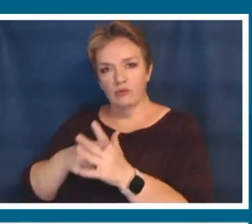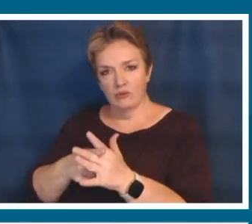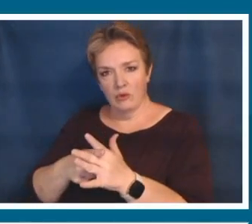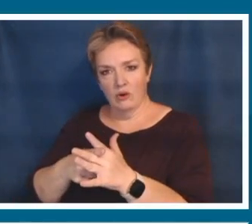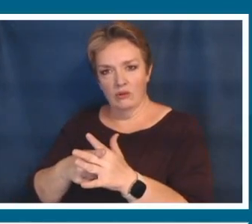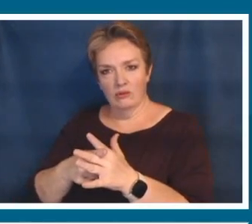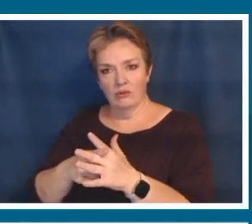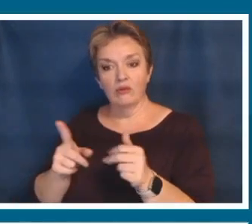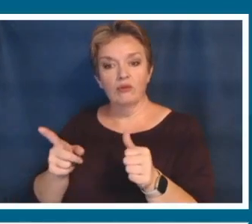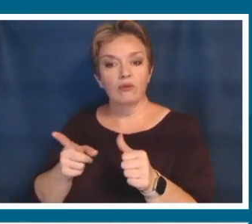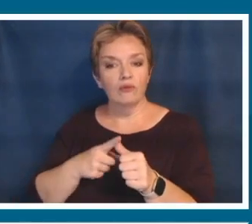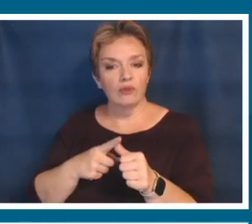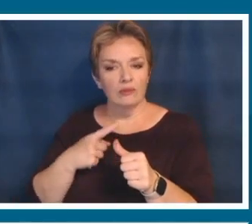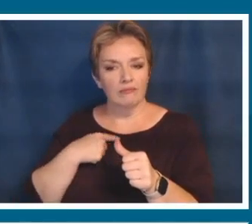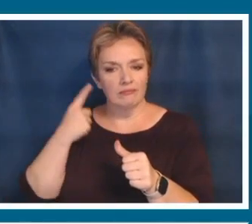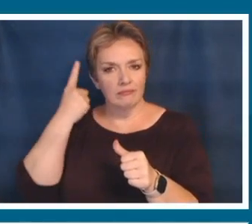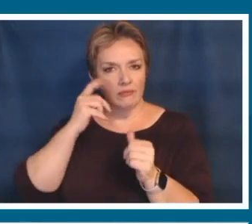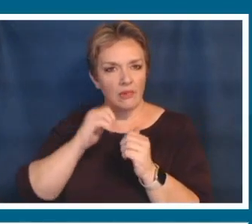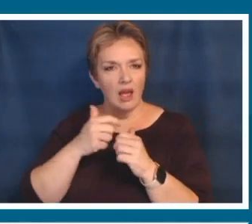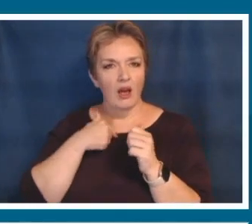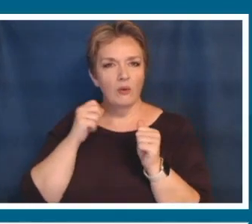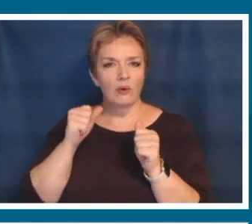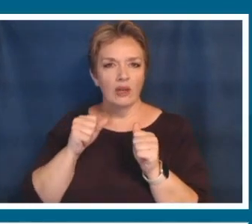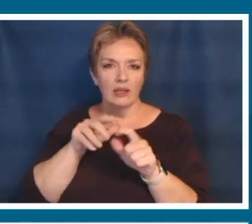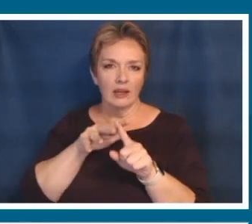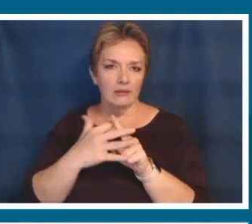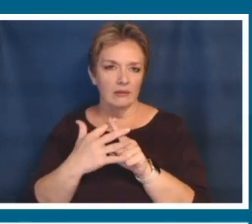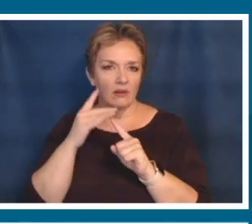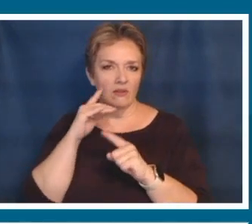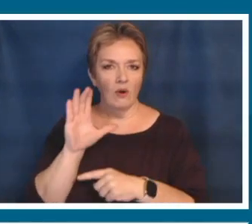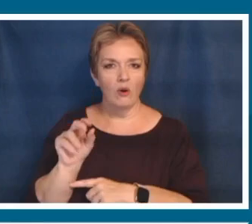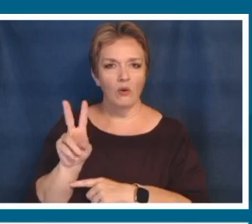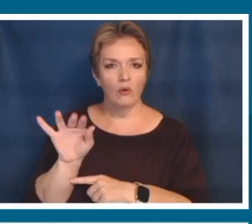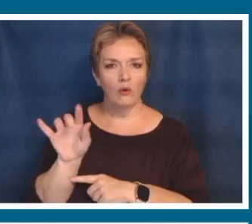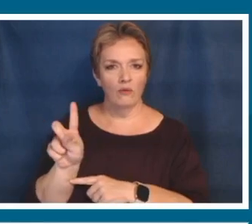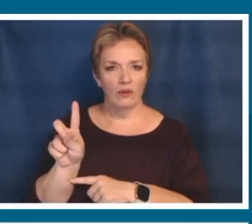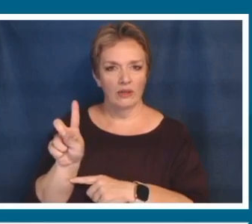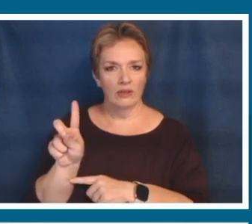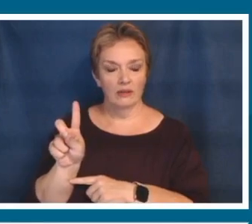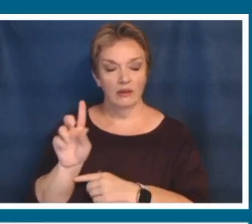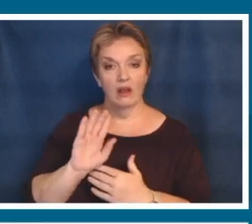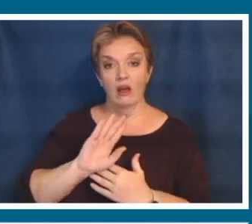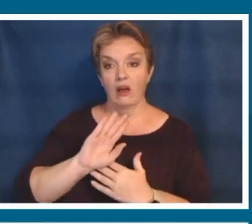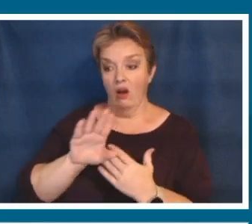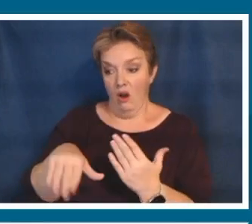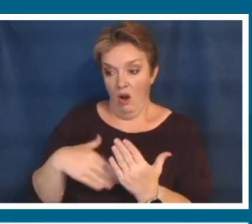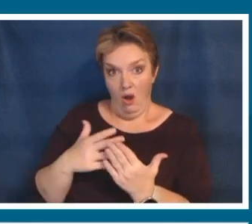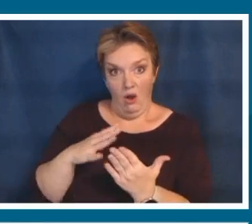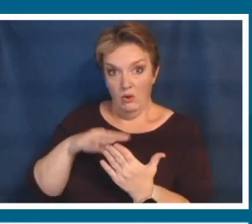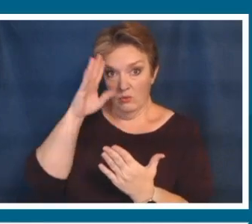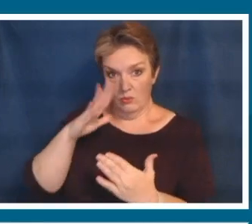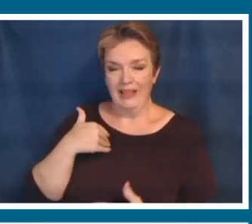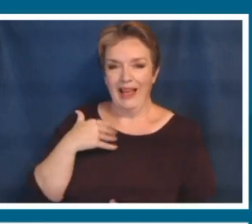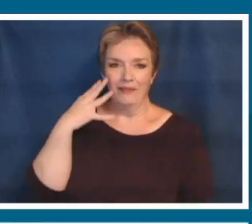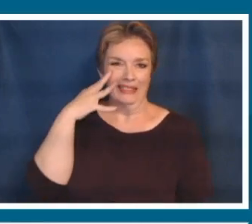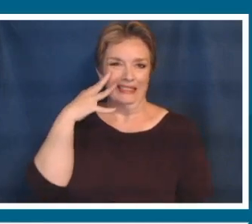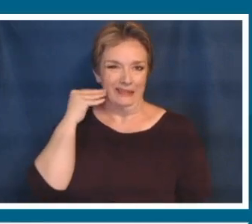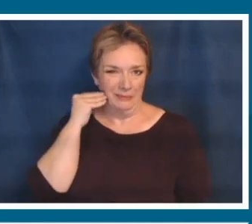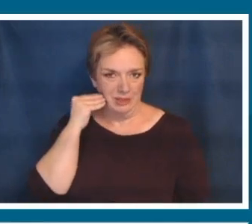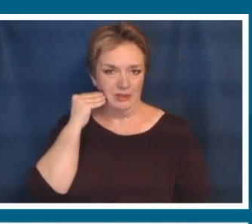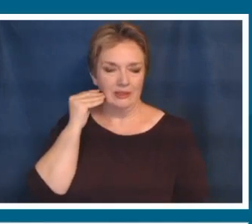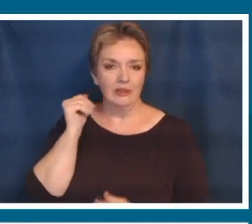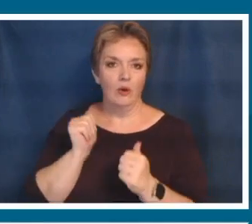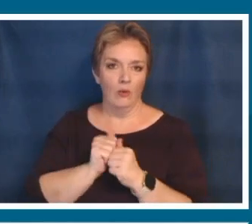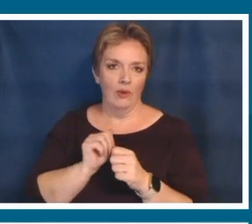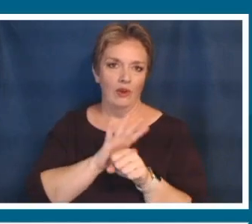COVID for students, because all students have an experience with the COVID pandemic, all Americans, all